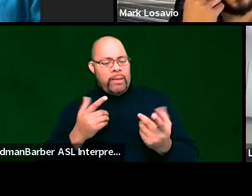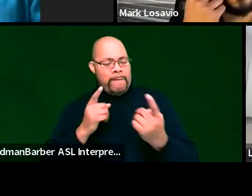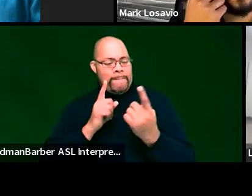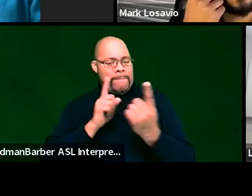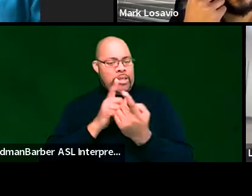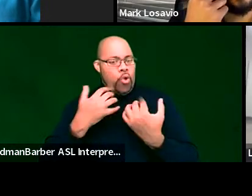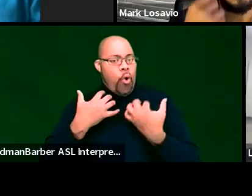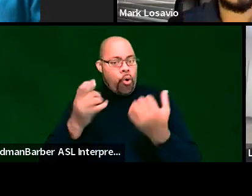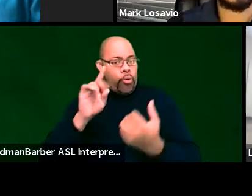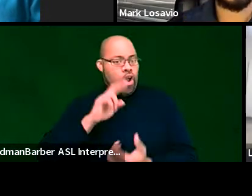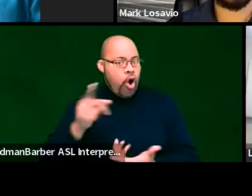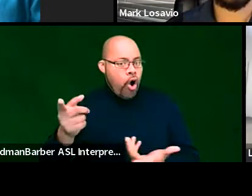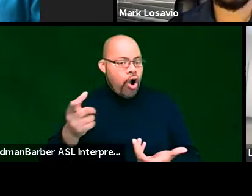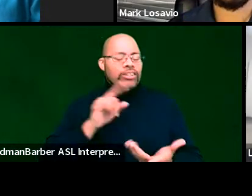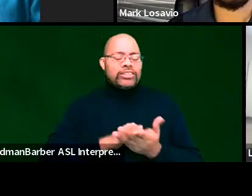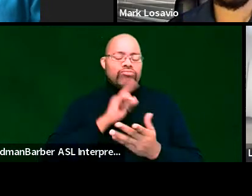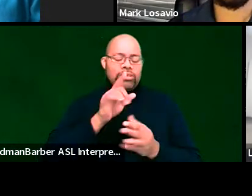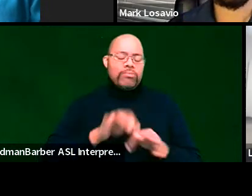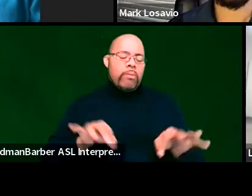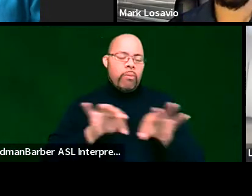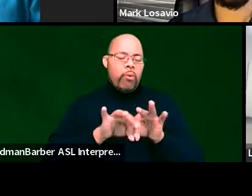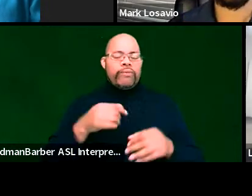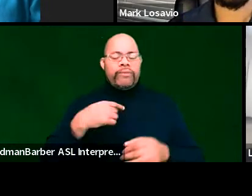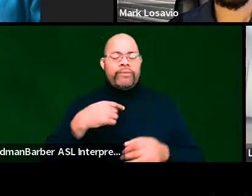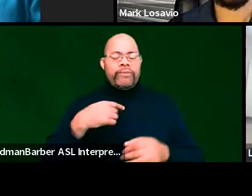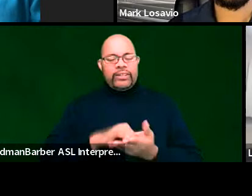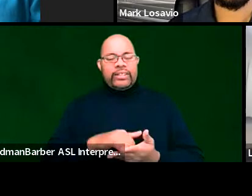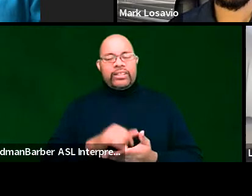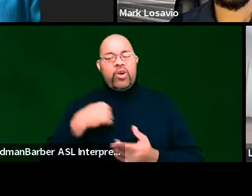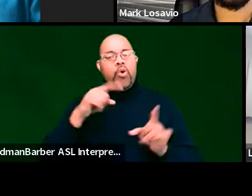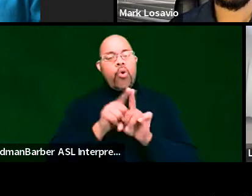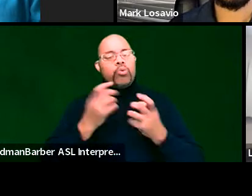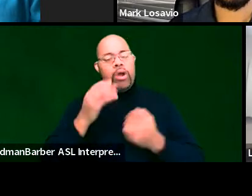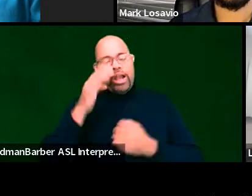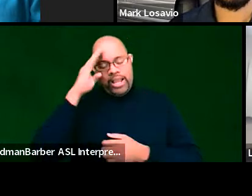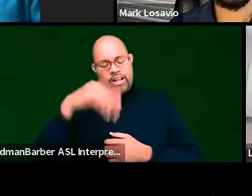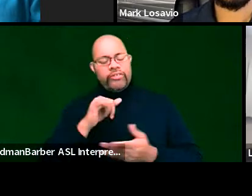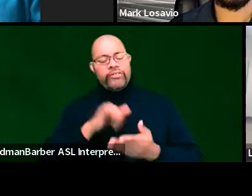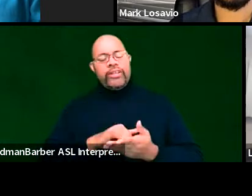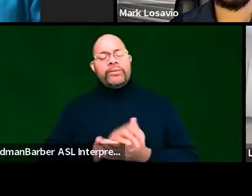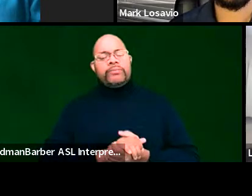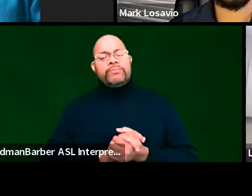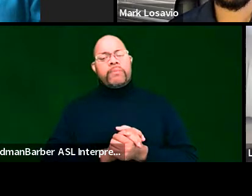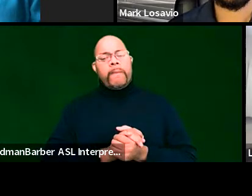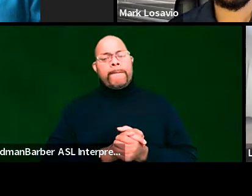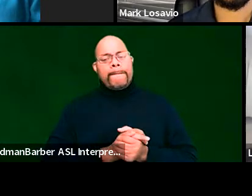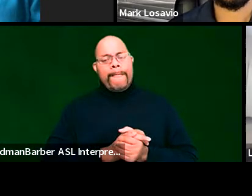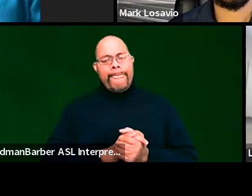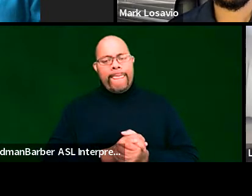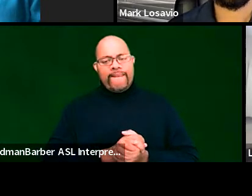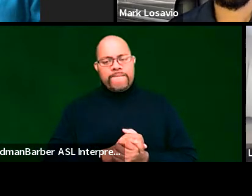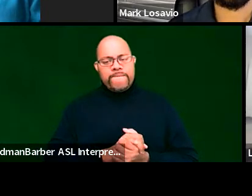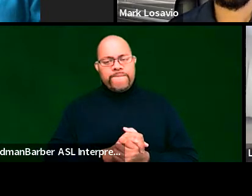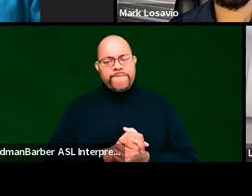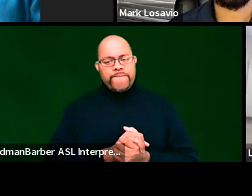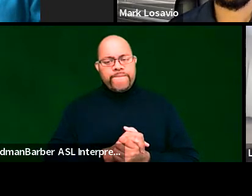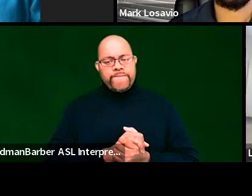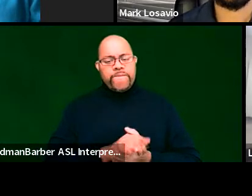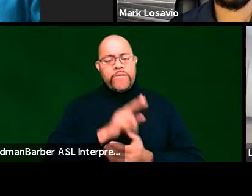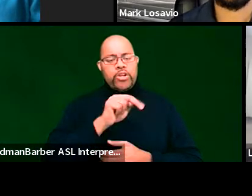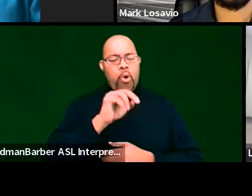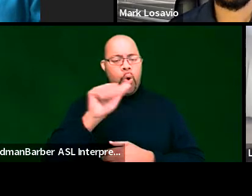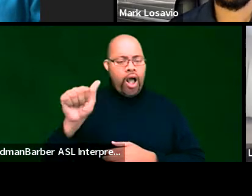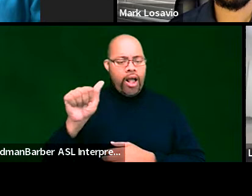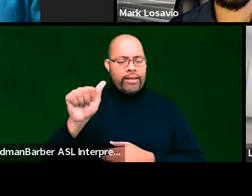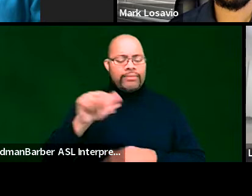they are? I think that, right, that's really important. And I think, you know, I also want to acknowledge the fact that that